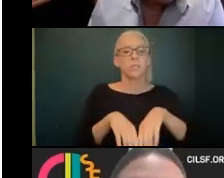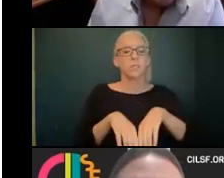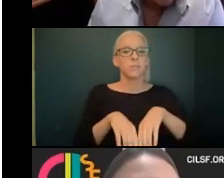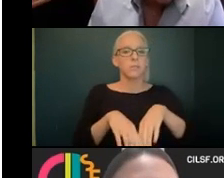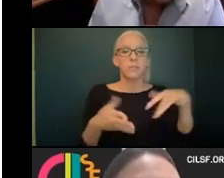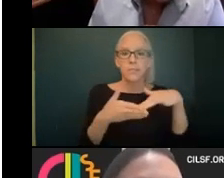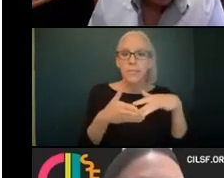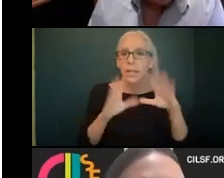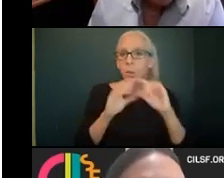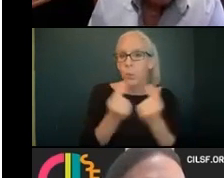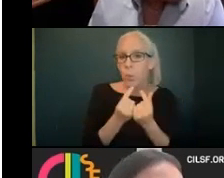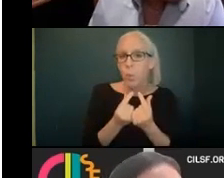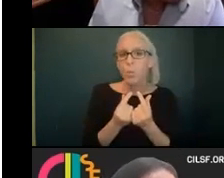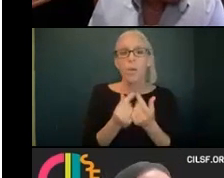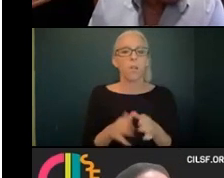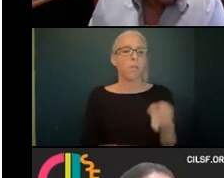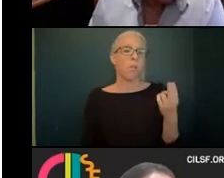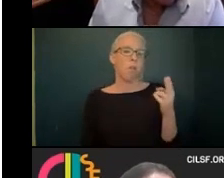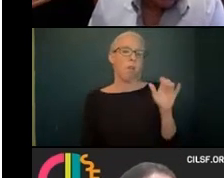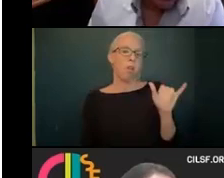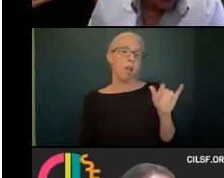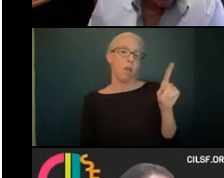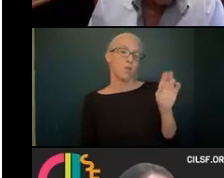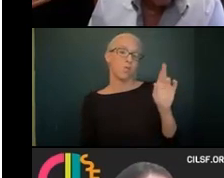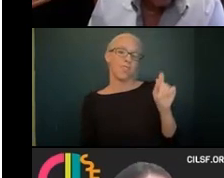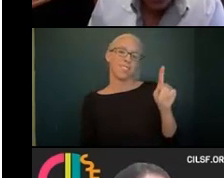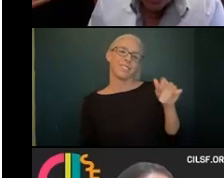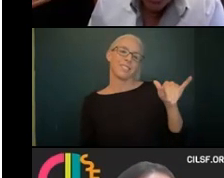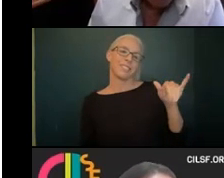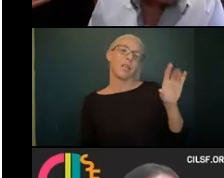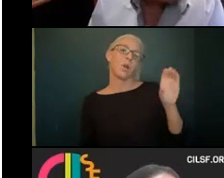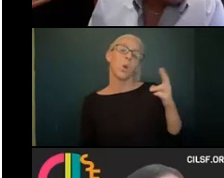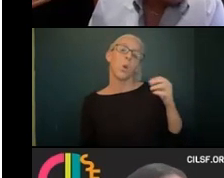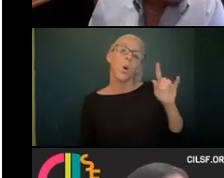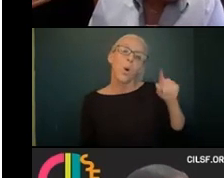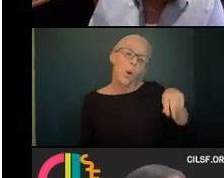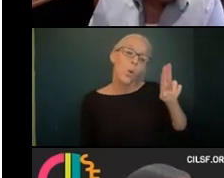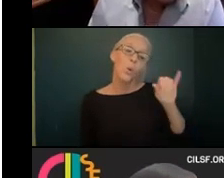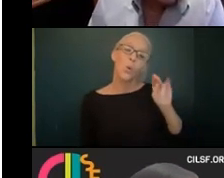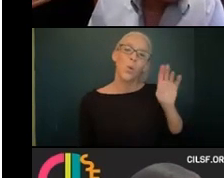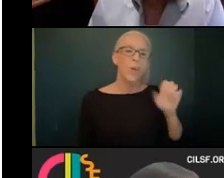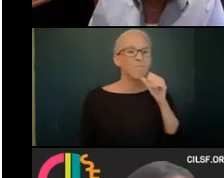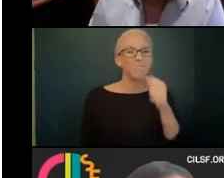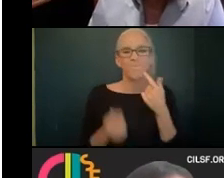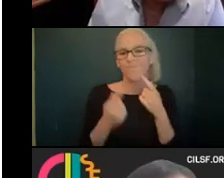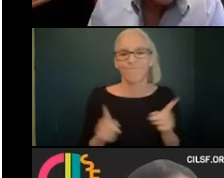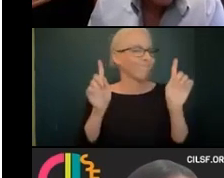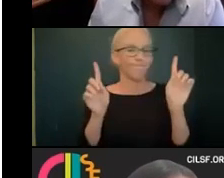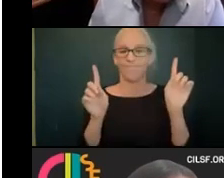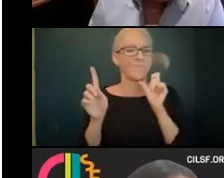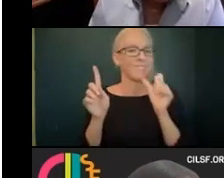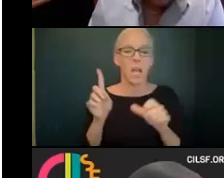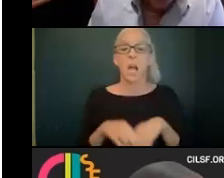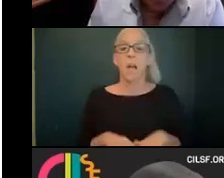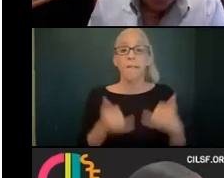that didn't pan out, like hydroxychloroquine. Very good studies showed it didn't work, so that's good. But we still have ongoing studies. This is one we're doing now here